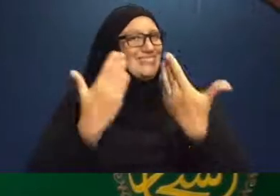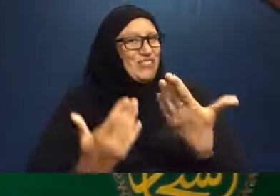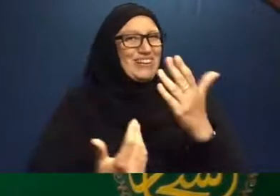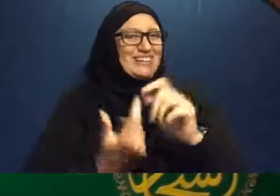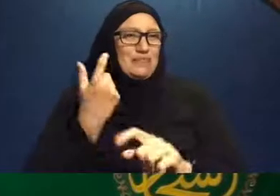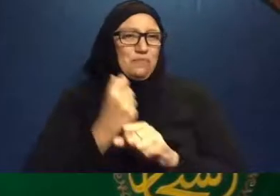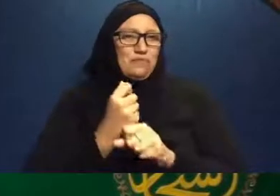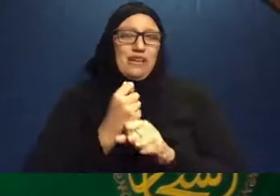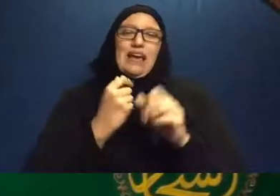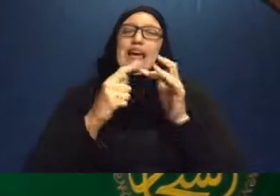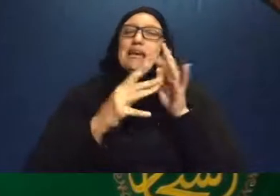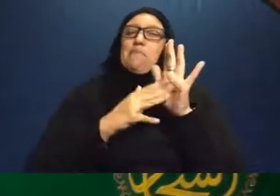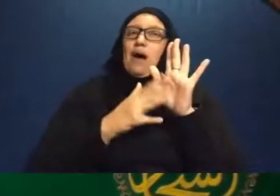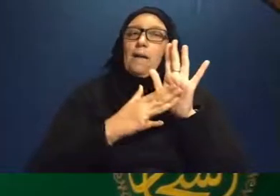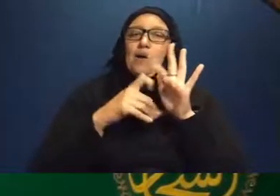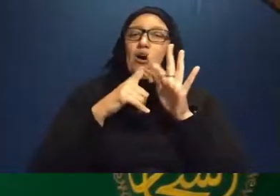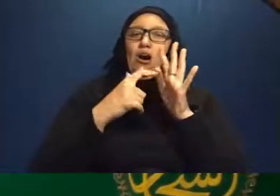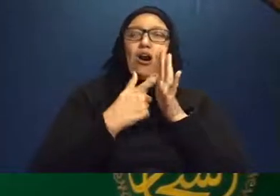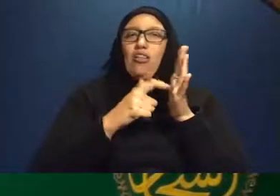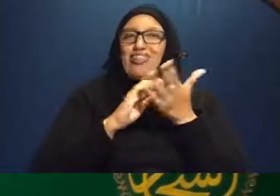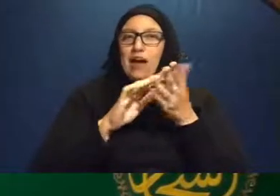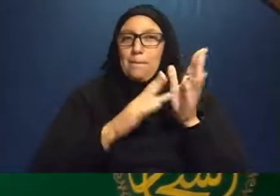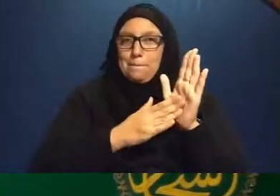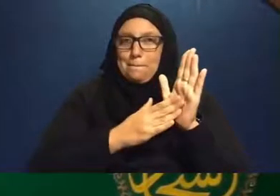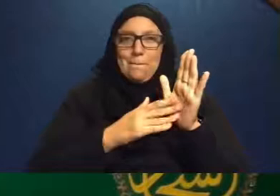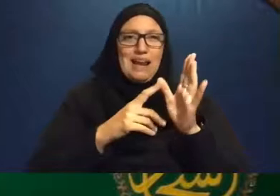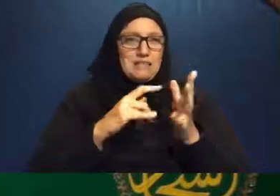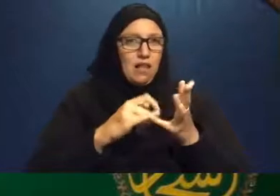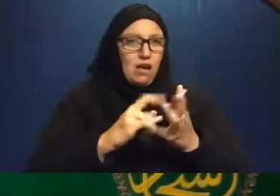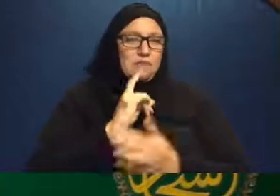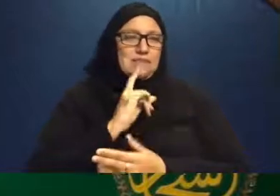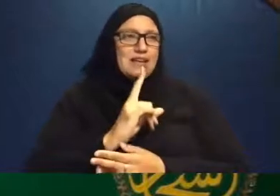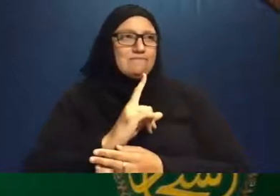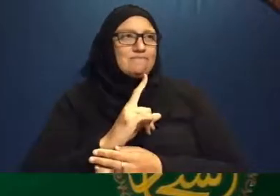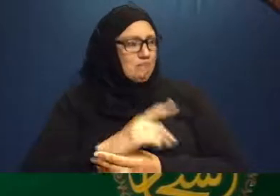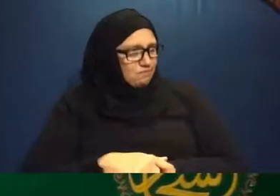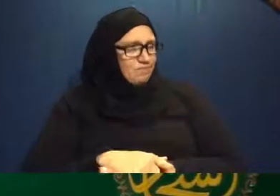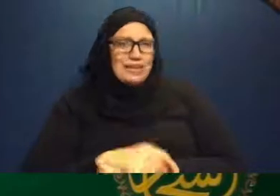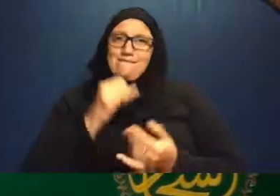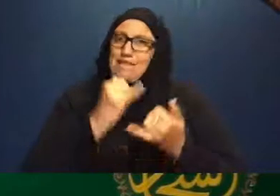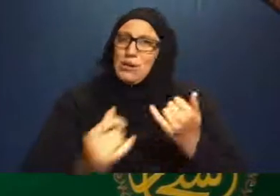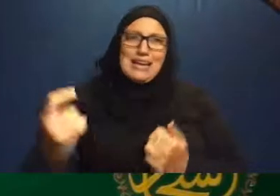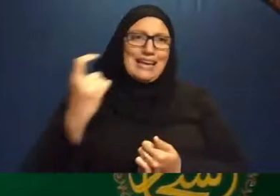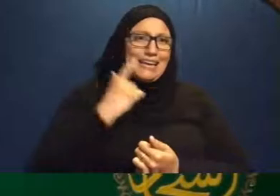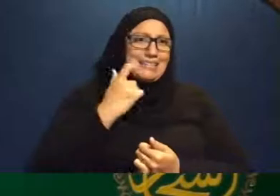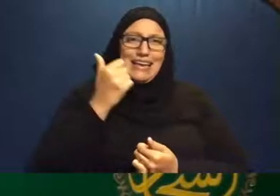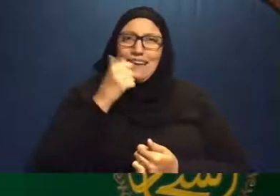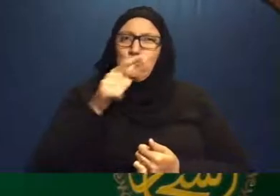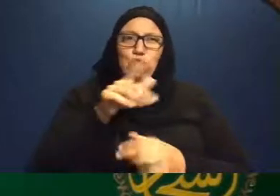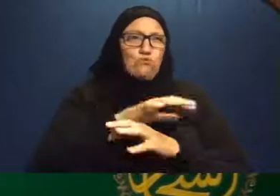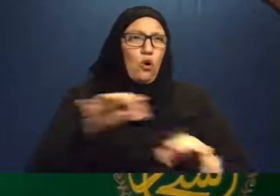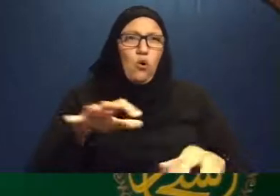alayhi salam. Imam Kazim alayhi salam says that it's very easy. If you don't want to lose